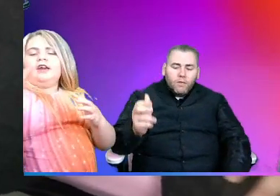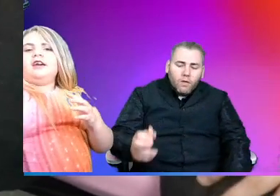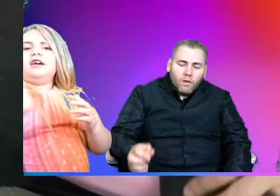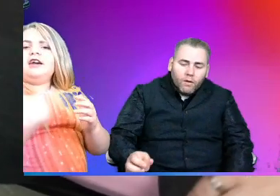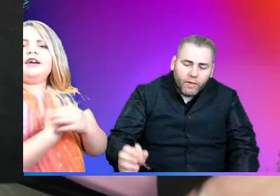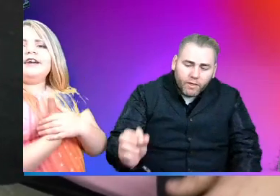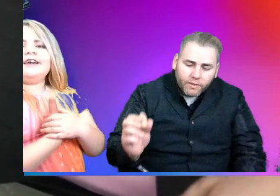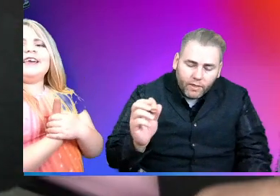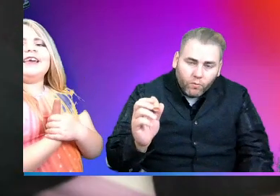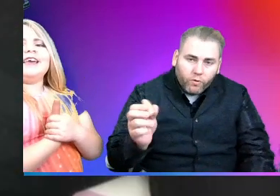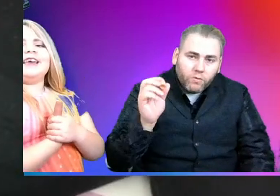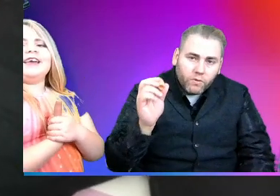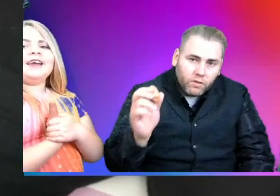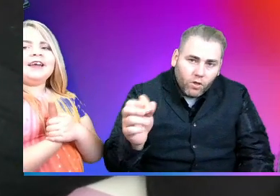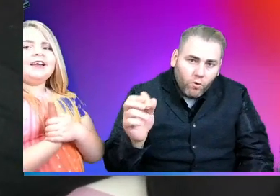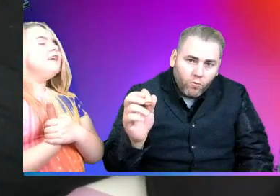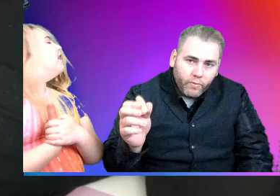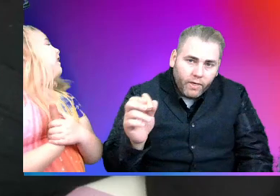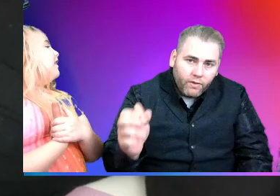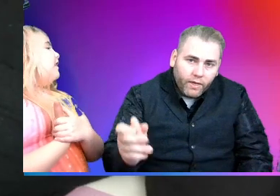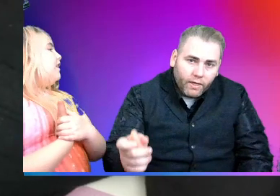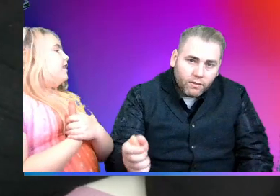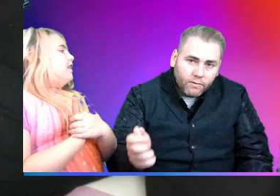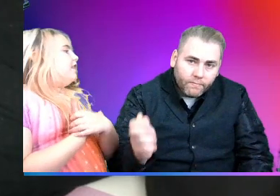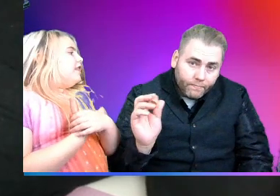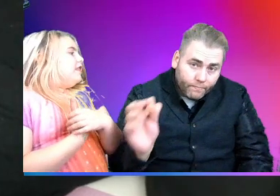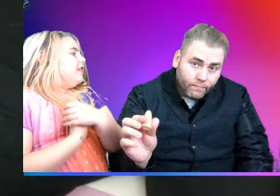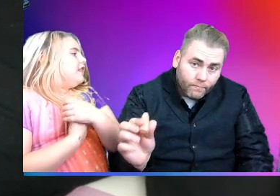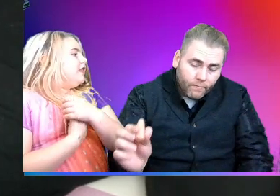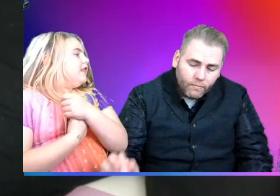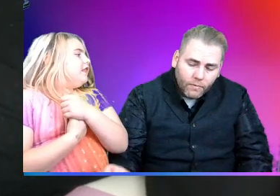this, because it works with so many things.